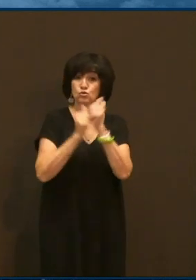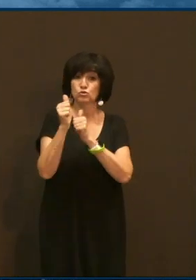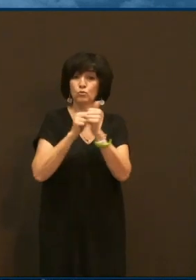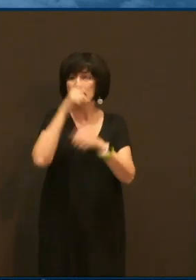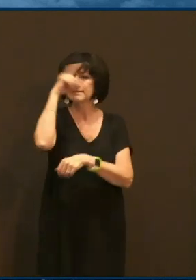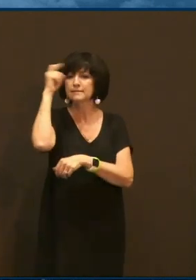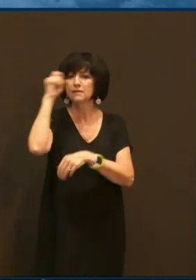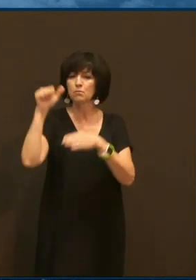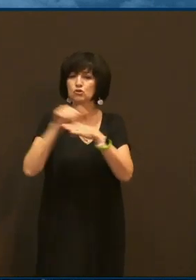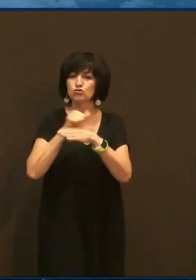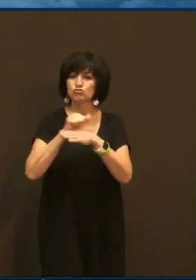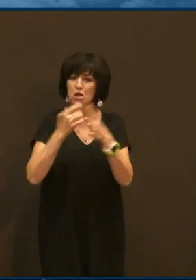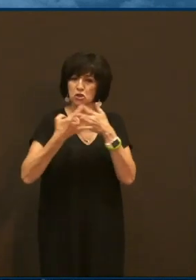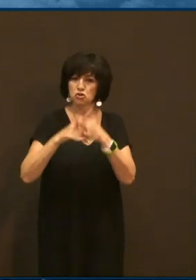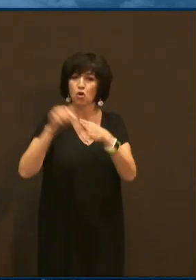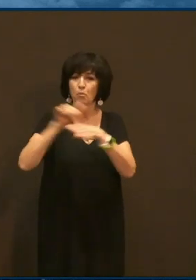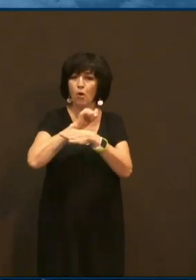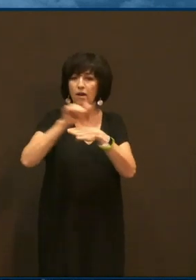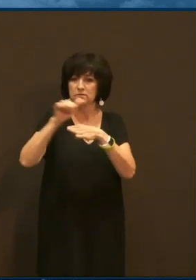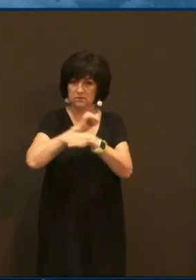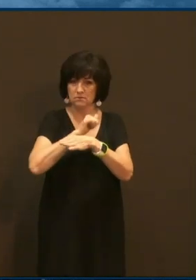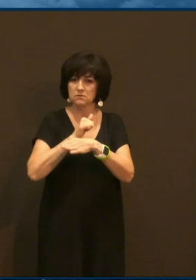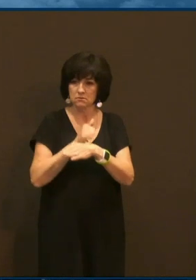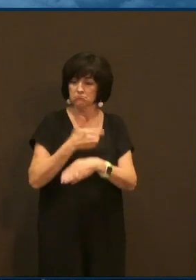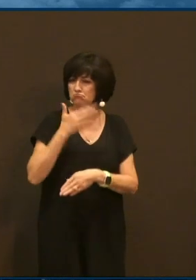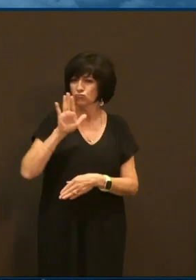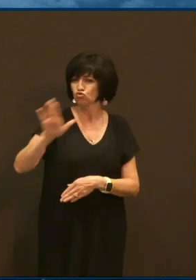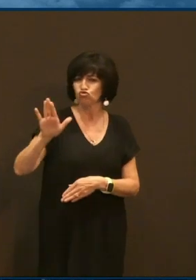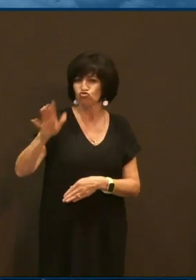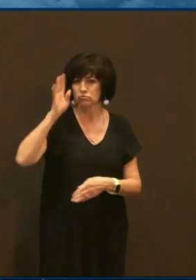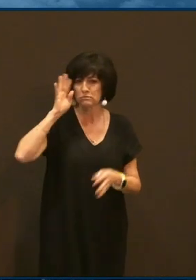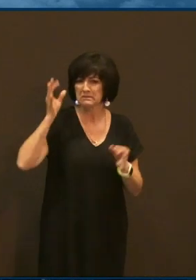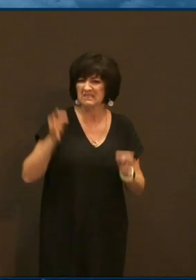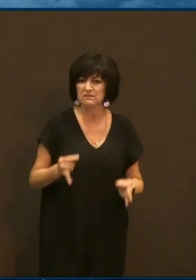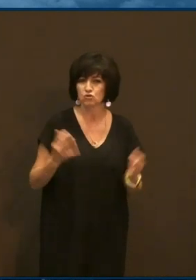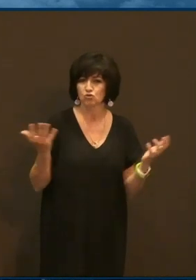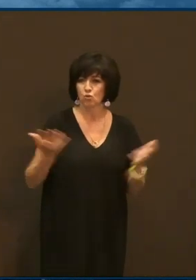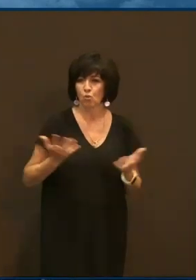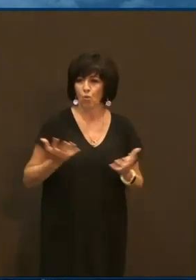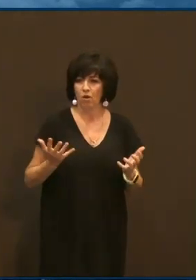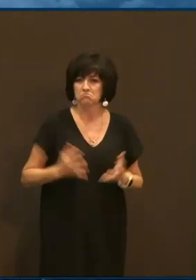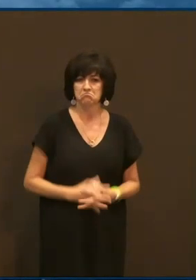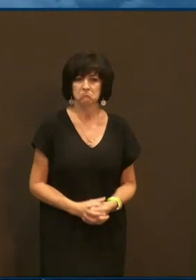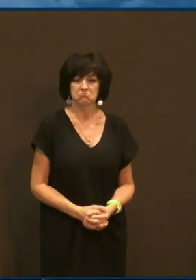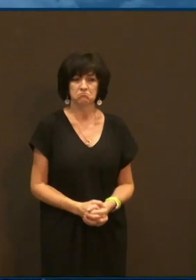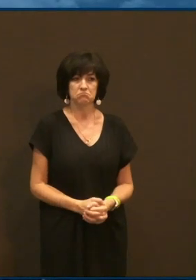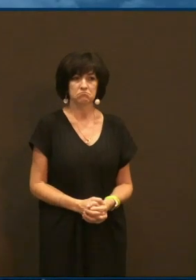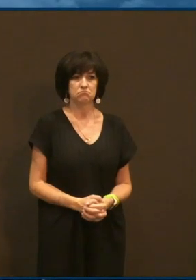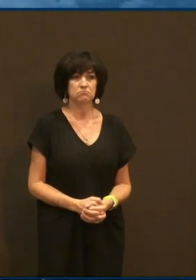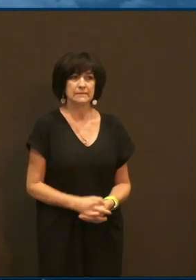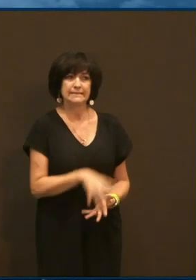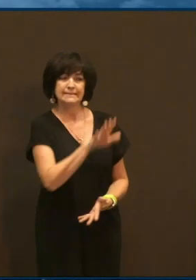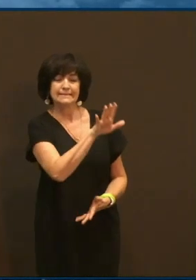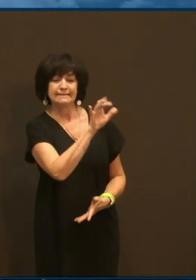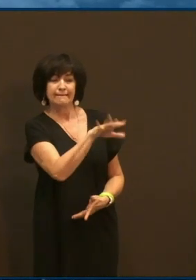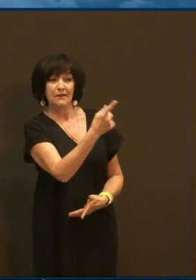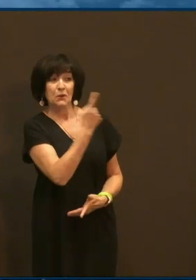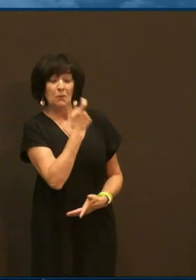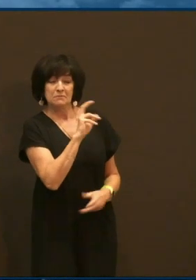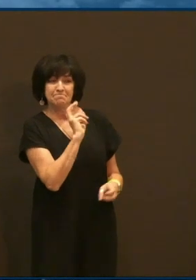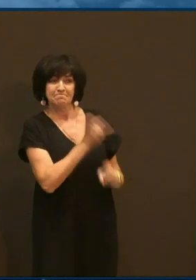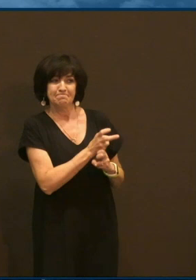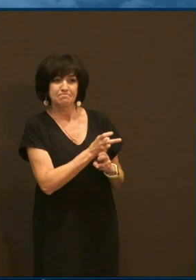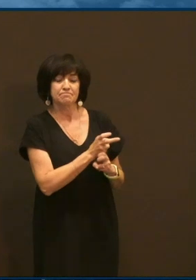would you need to see for schools to be allowed to commence summer training? Boy, that's a hard question. And it's particularly hard,